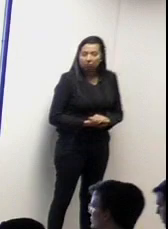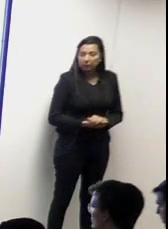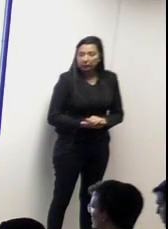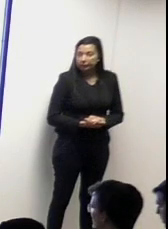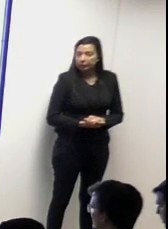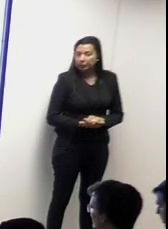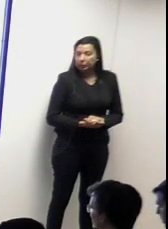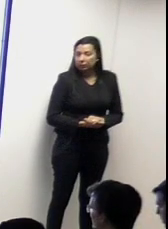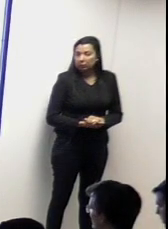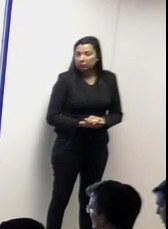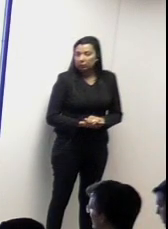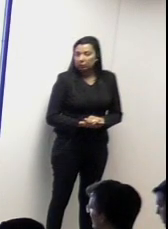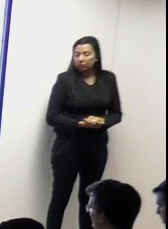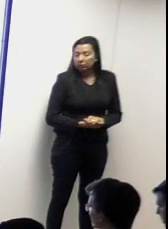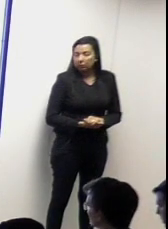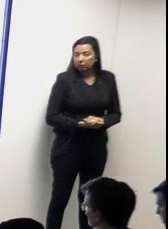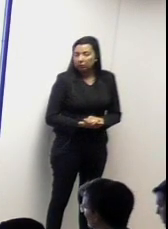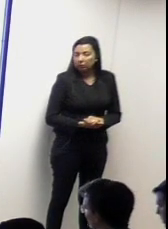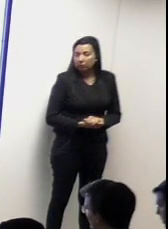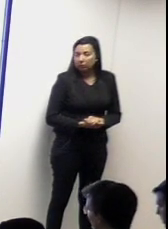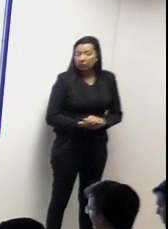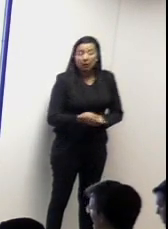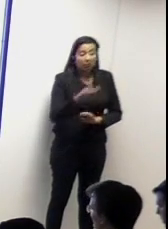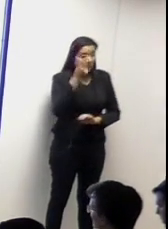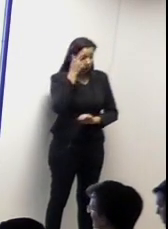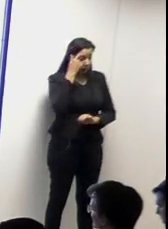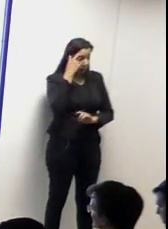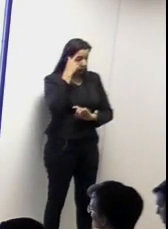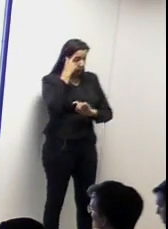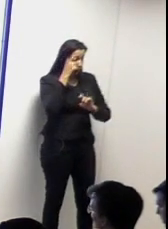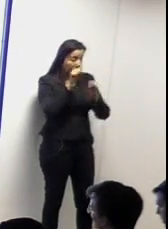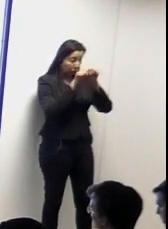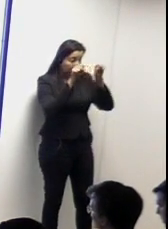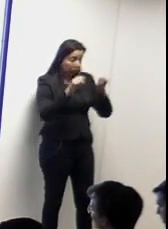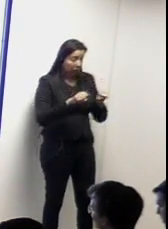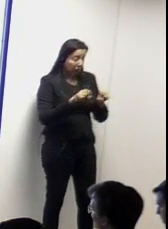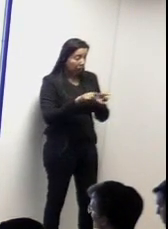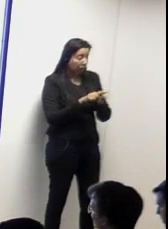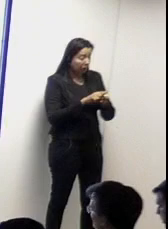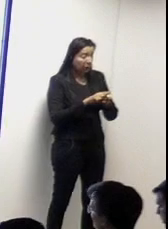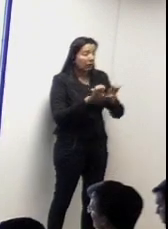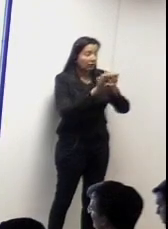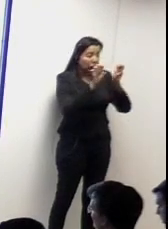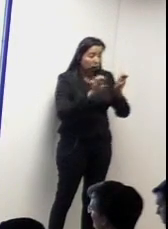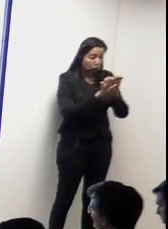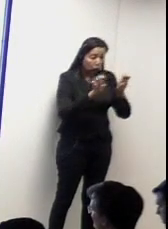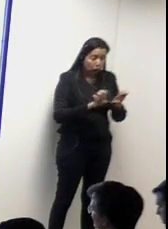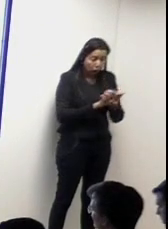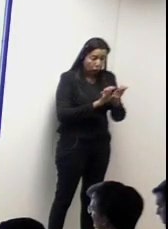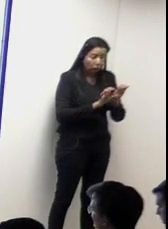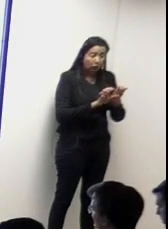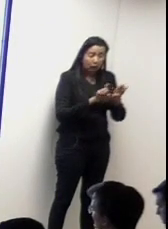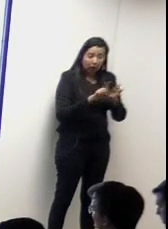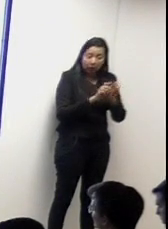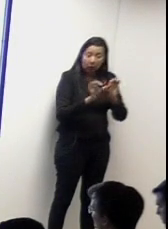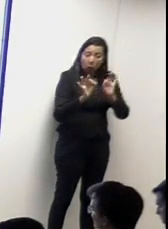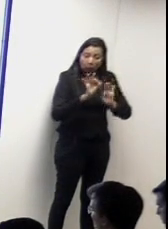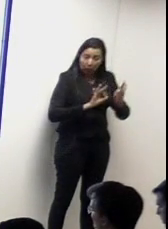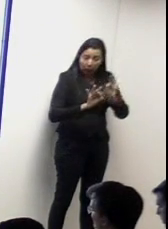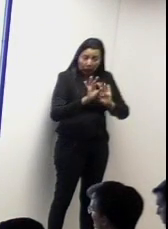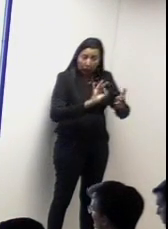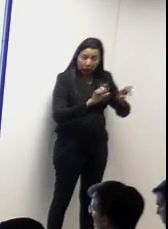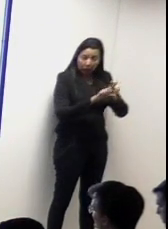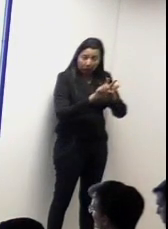In systems thinking, we believe that structure determines behavior. So this is the feedback structure. That's urban dynamics at the top. This is a much